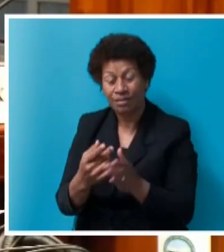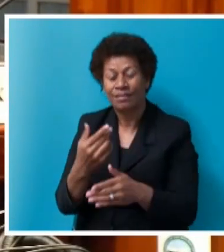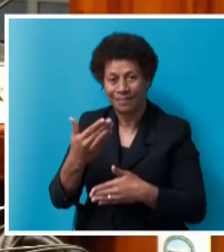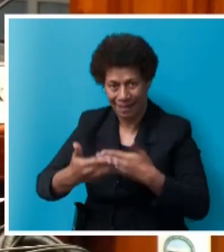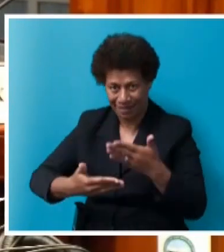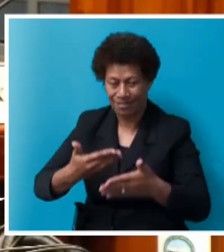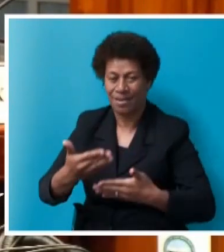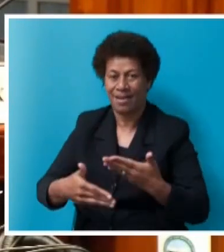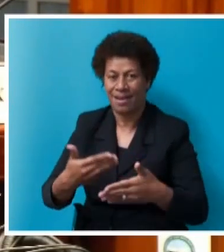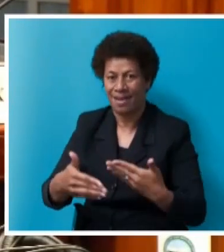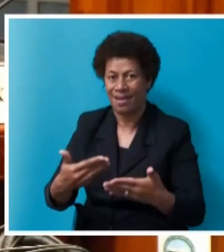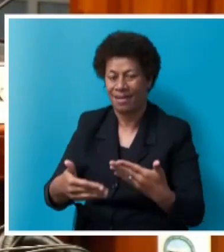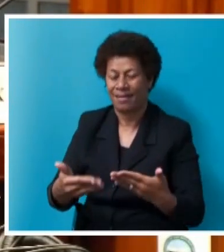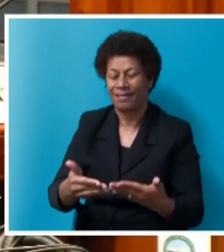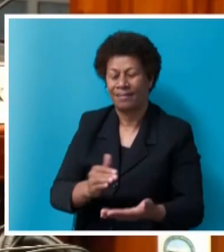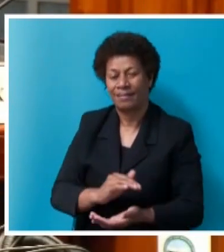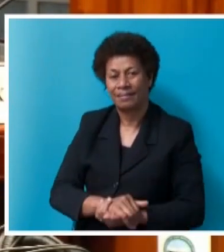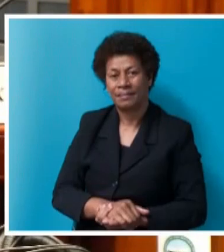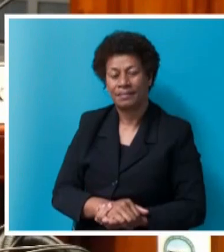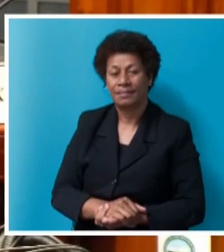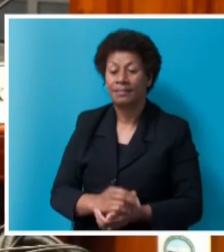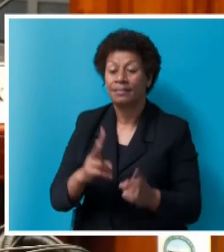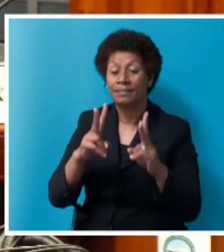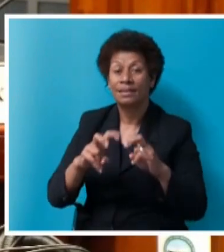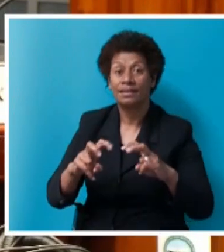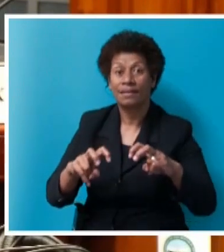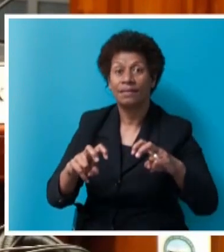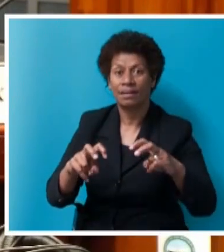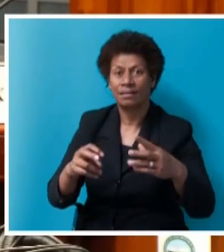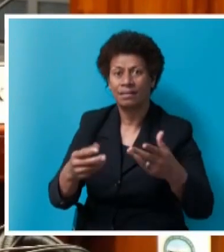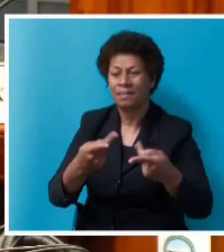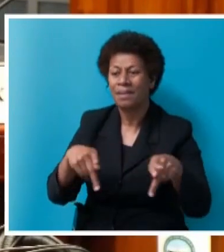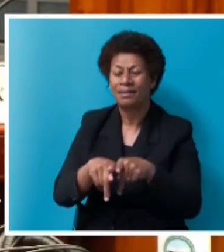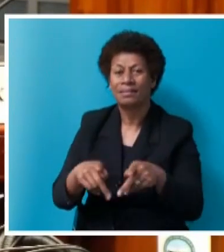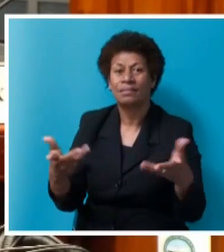explained. And the survey areas, Mr.